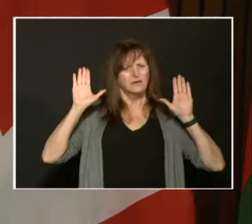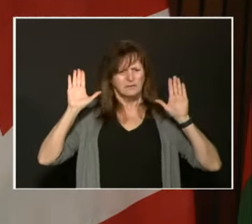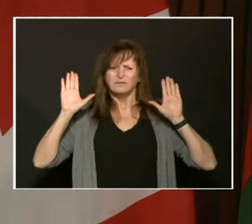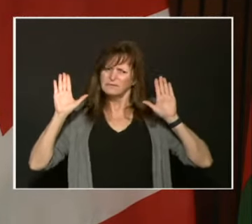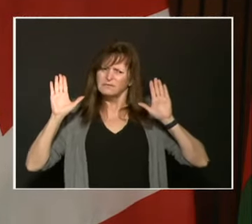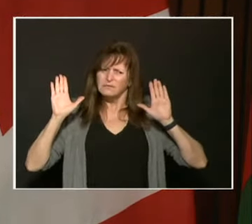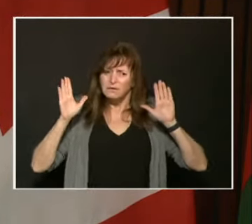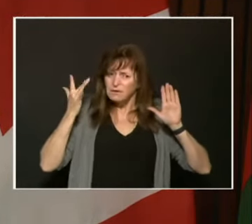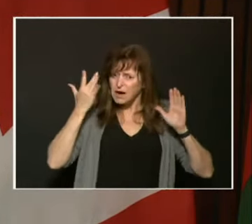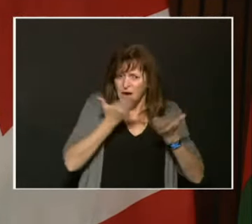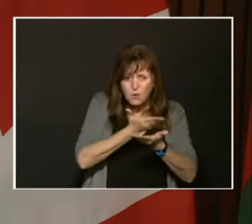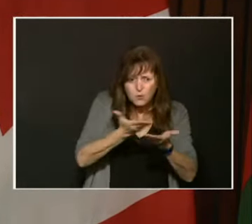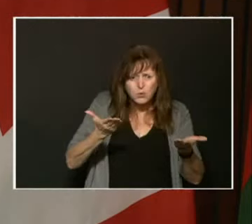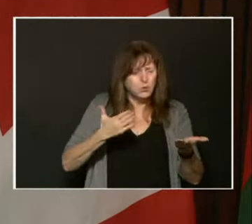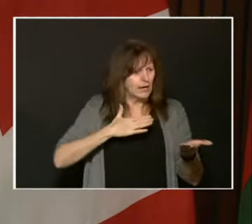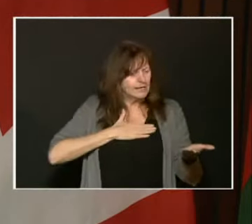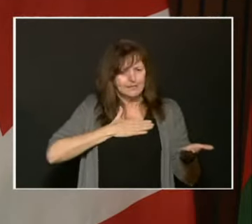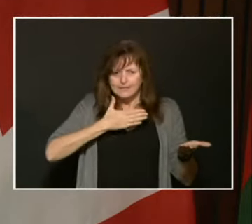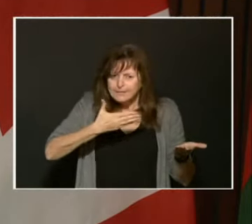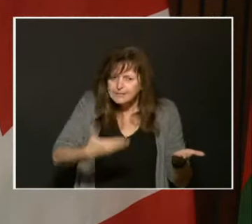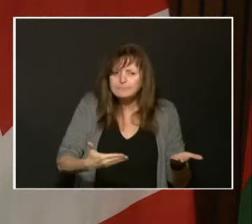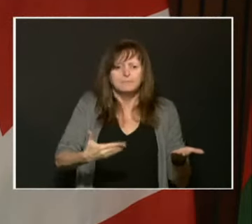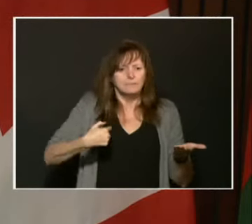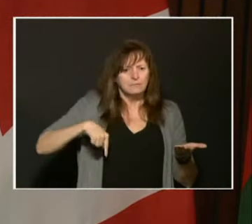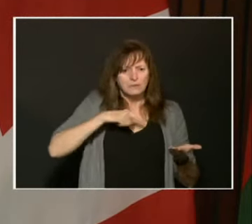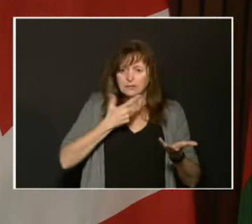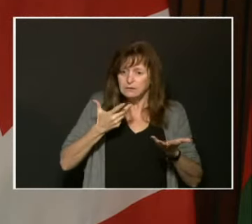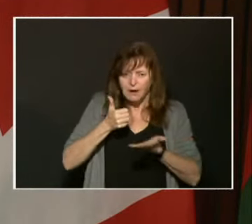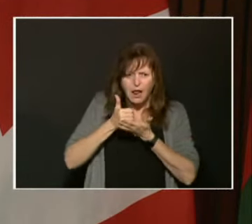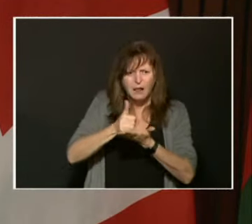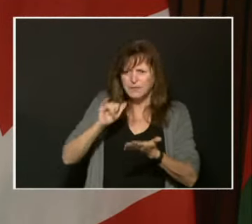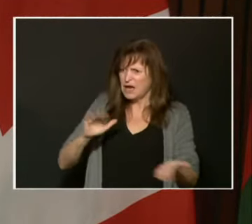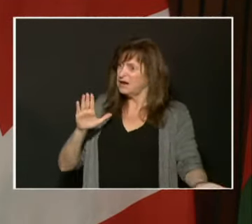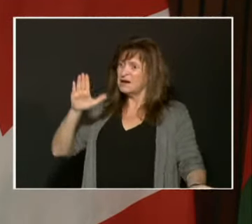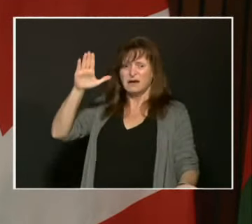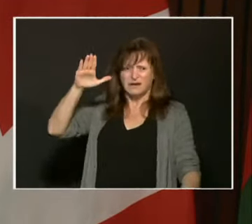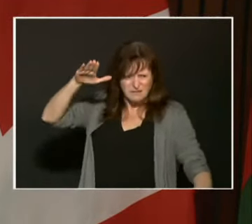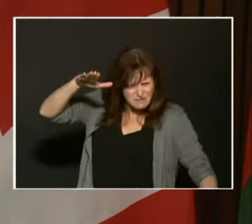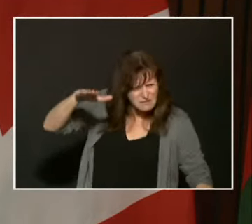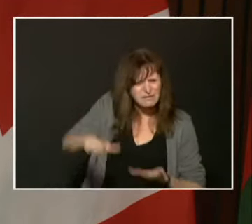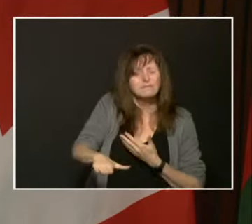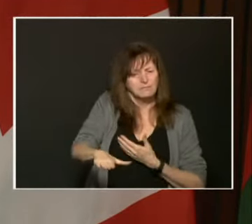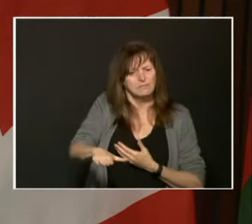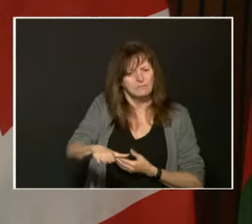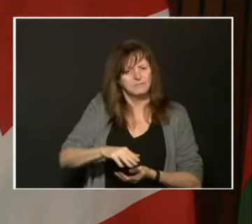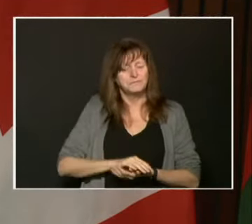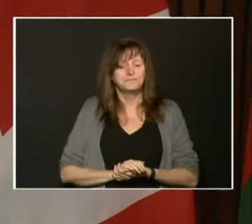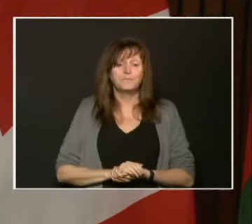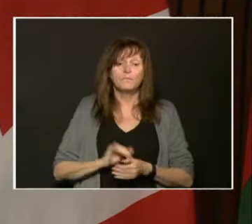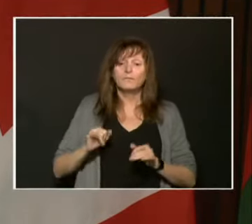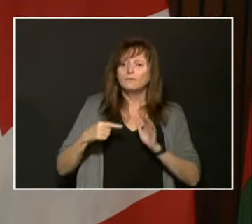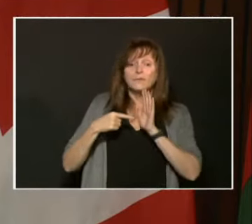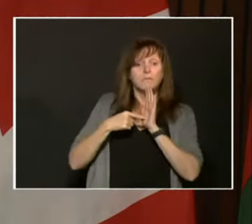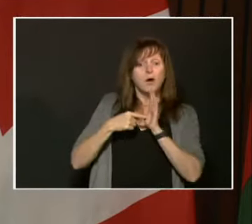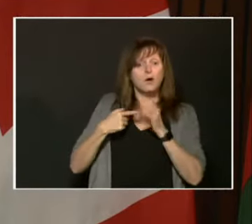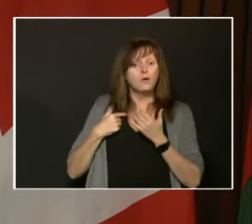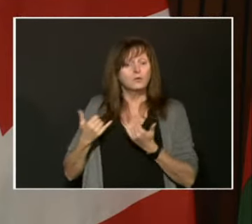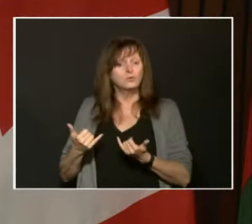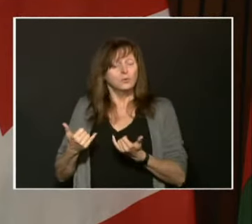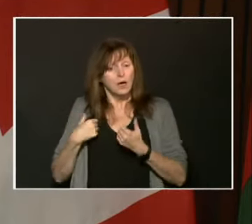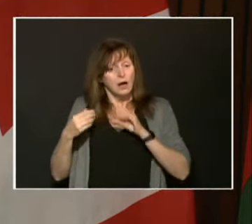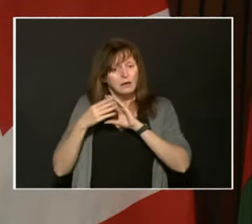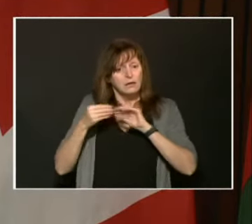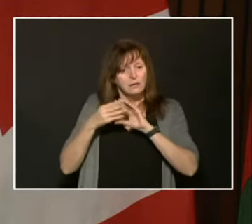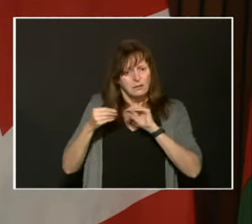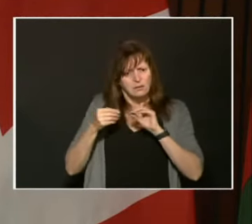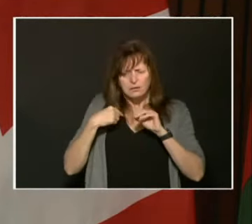progress against the pandemic. The modeling we will share today suggests that, with a few points of caution, we can look